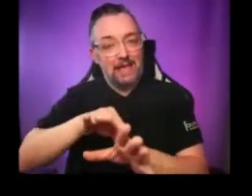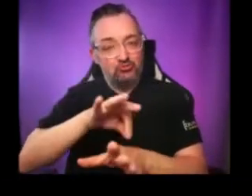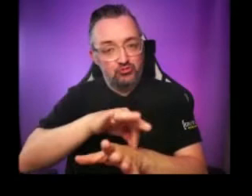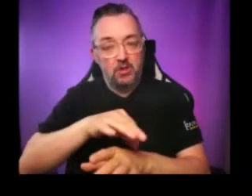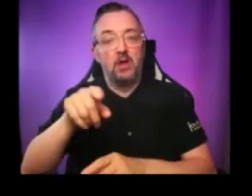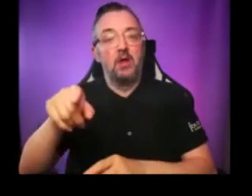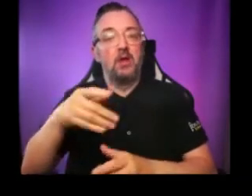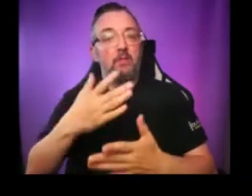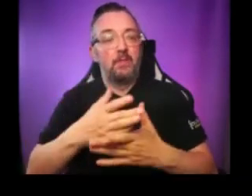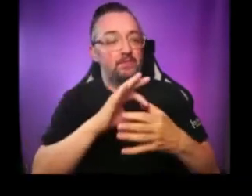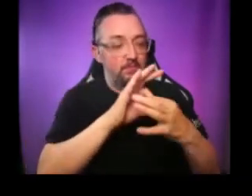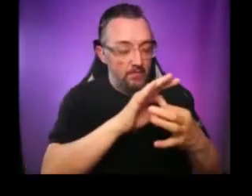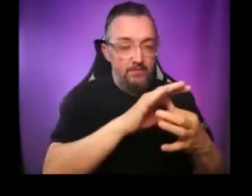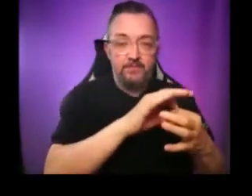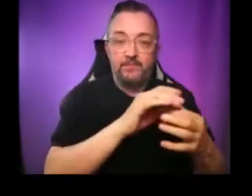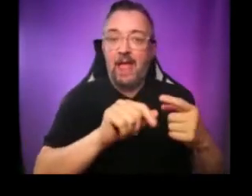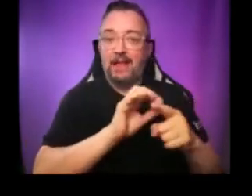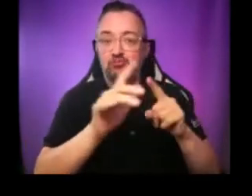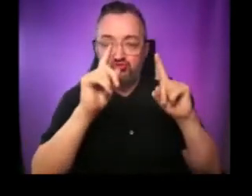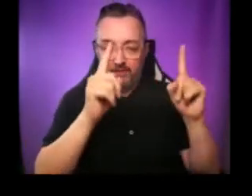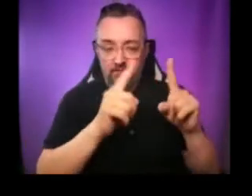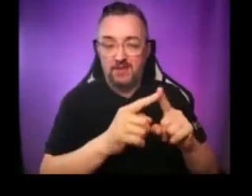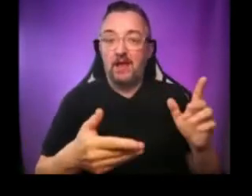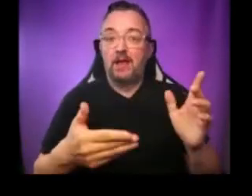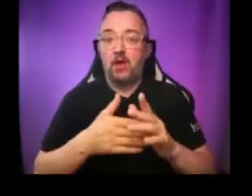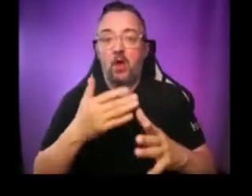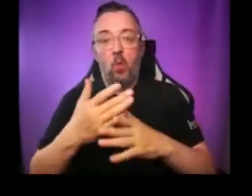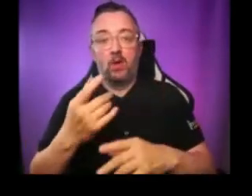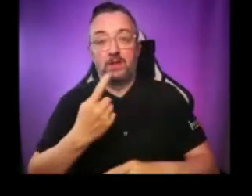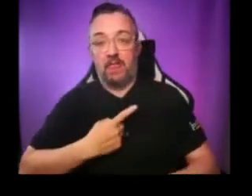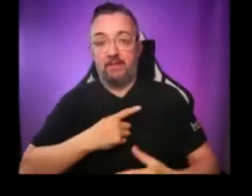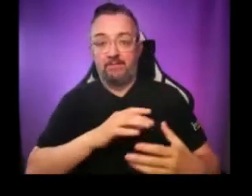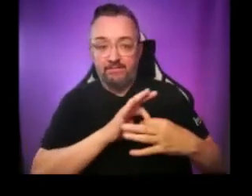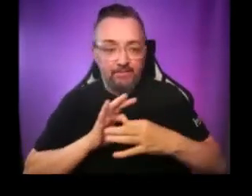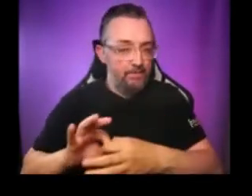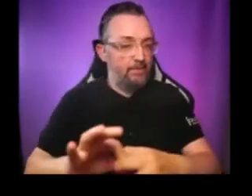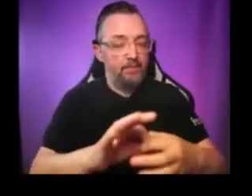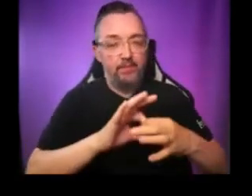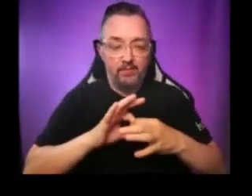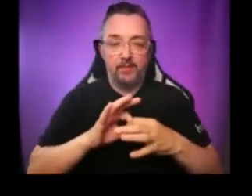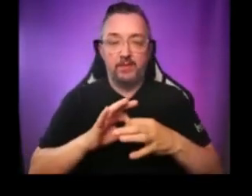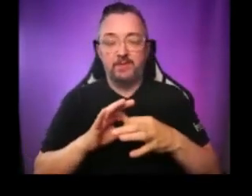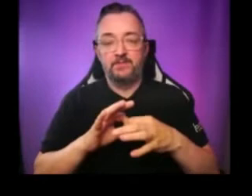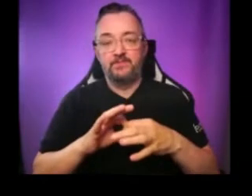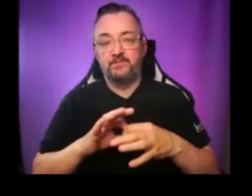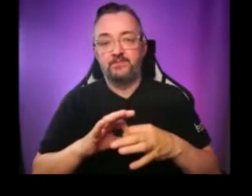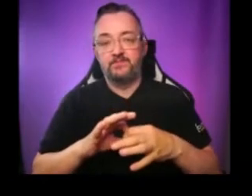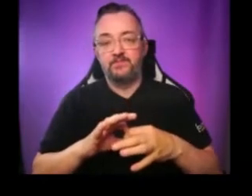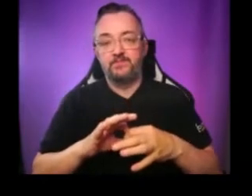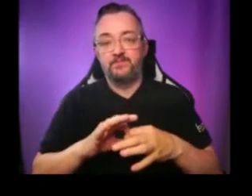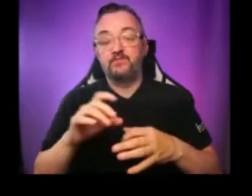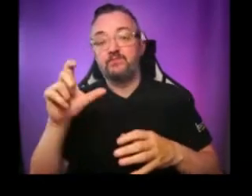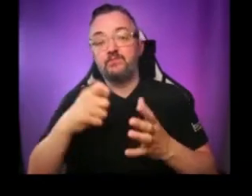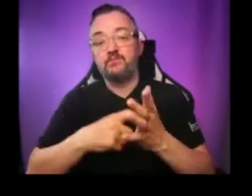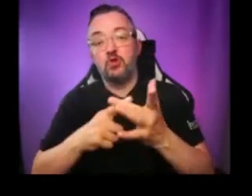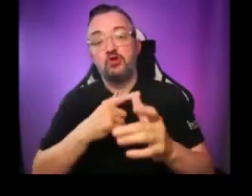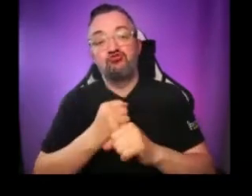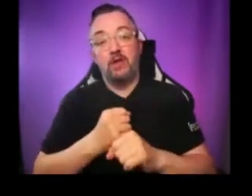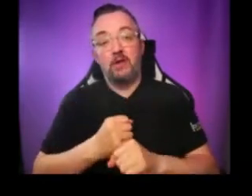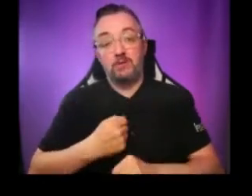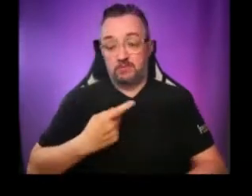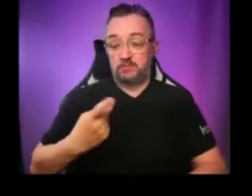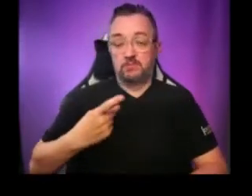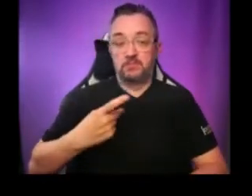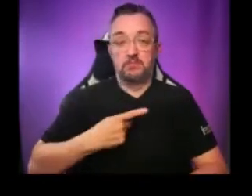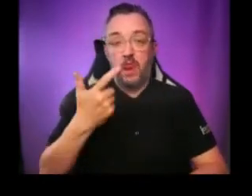Edinburgh University, but also working very closely with ourselves and the Scottish Dementia Research Consortium. Craig and I were fortunate enough to